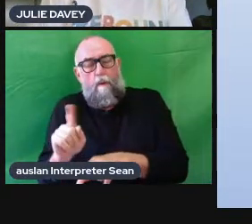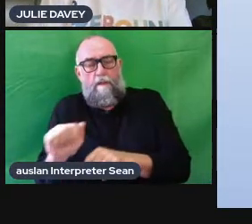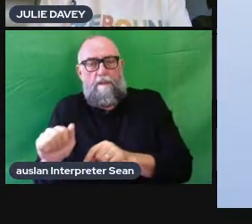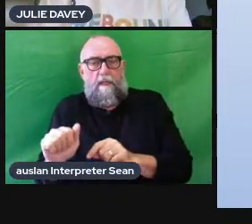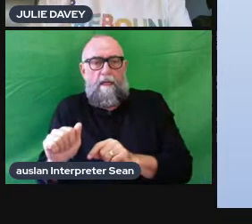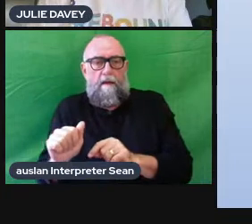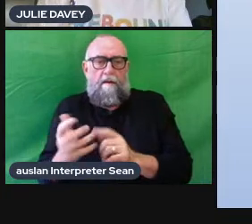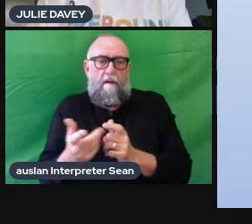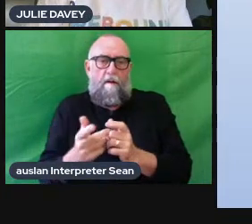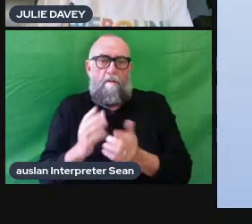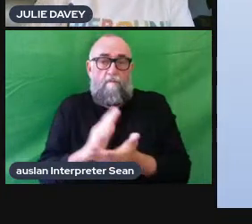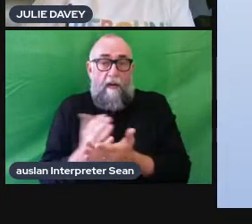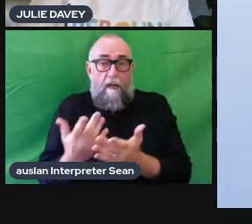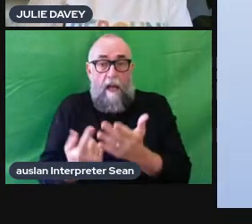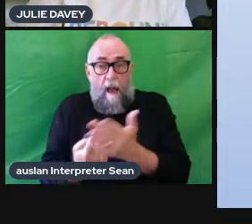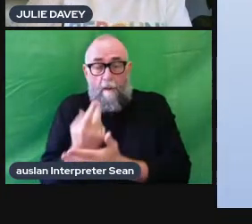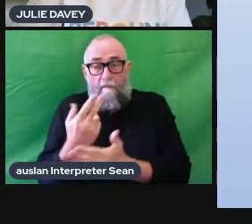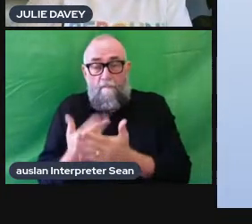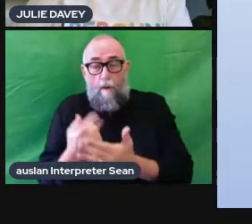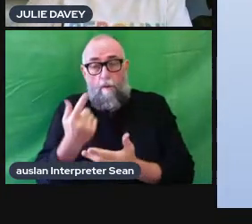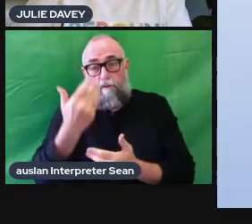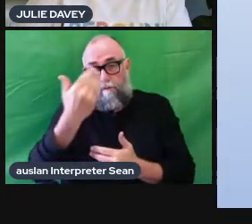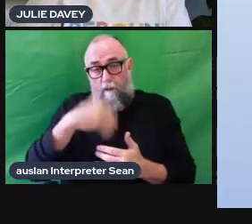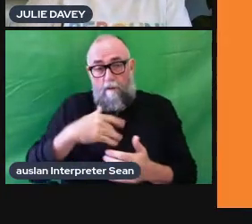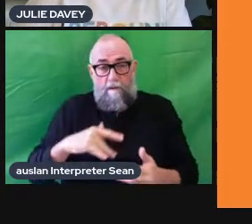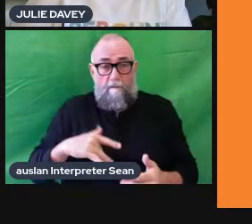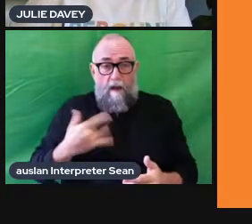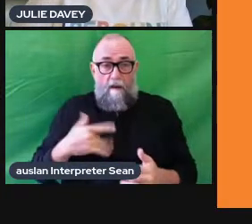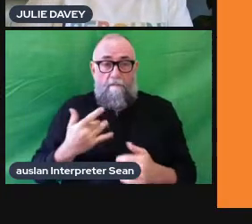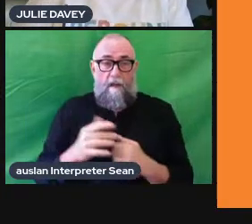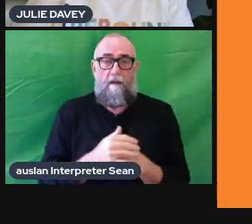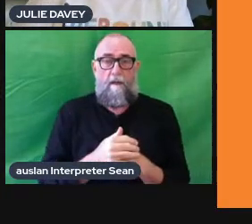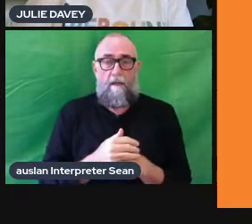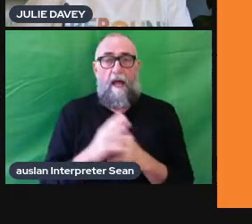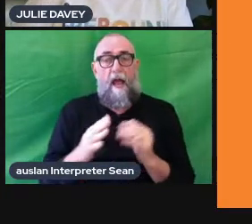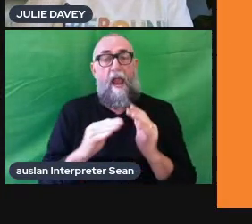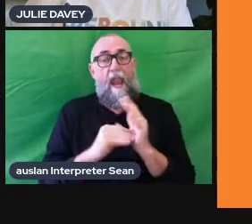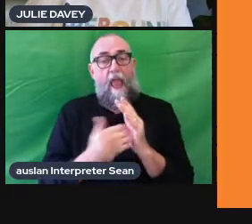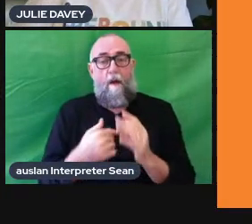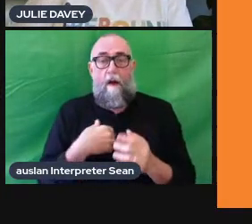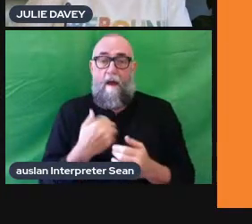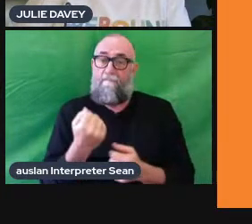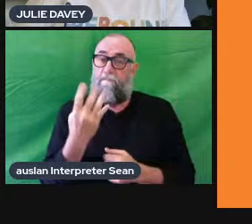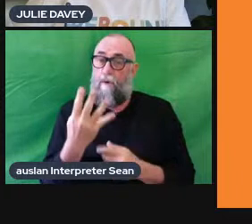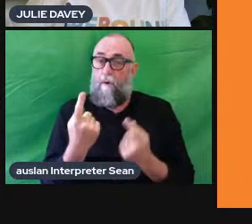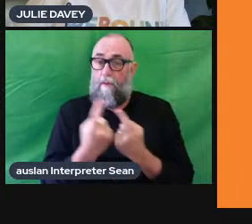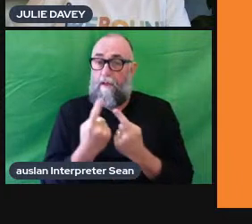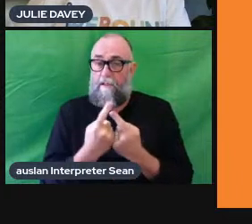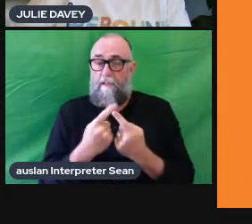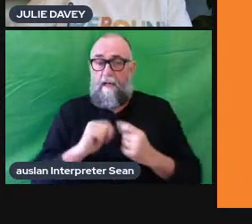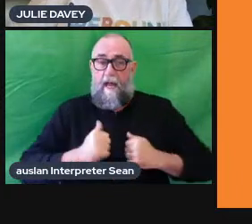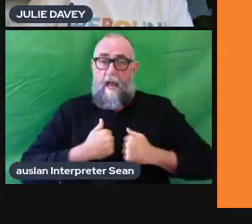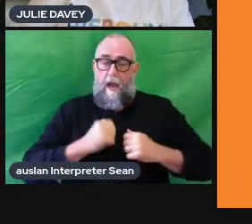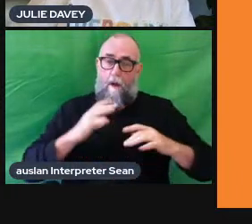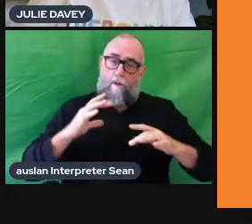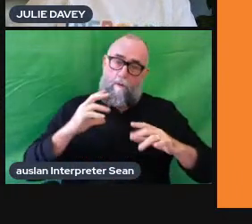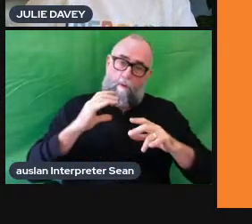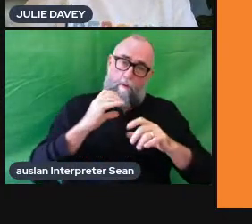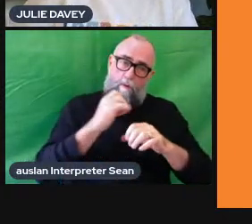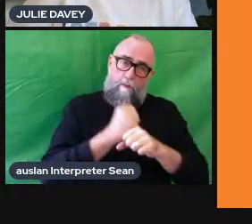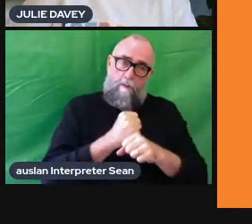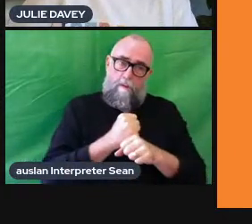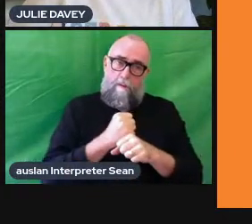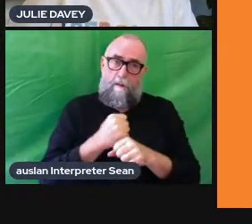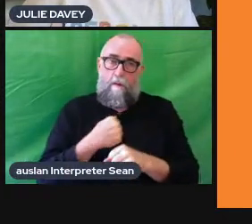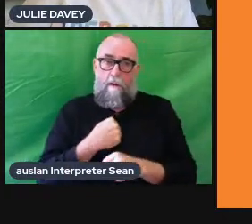survivors. So I'd like to leave you with our conclusions there. We're actually pretty proud